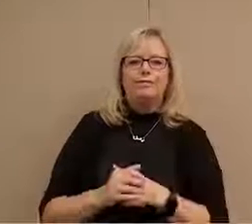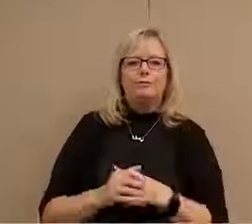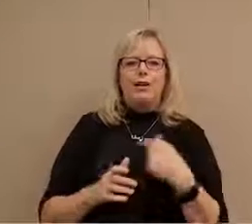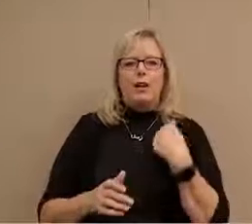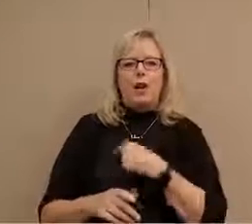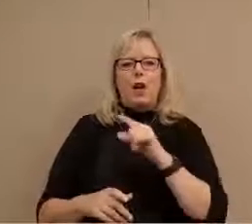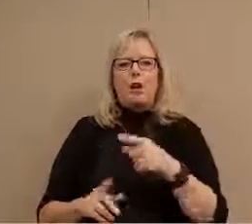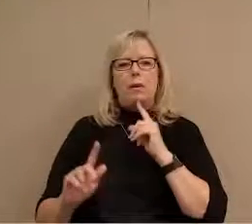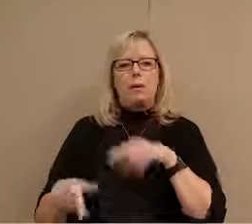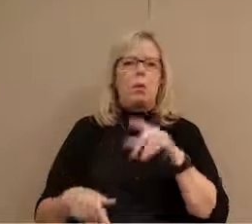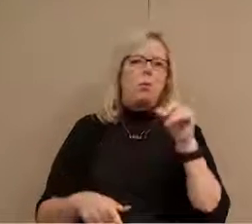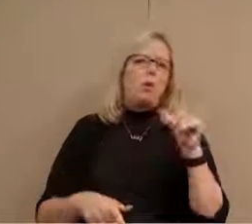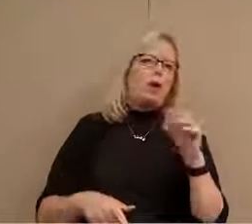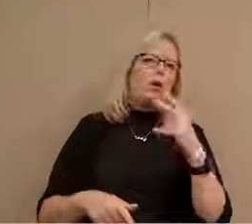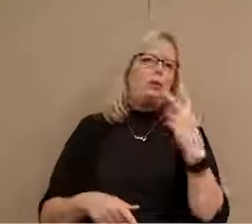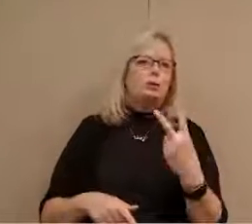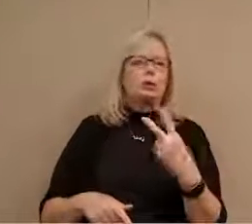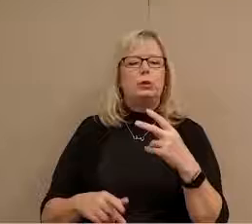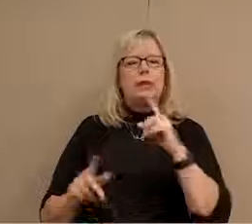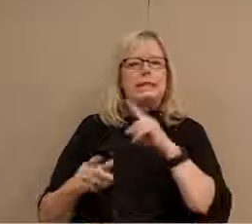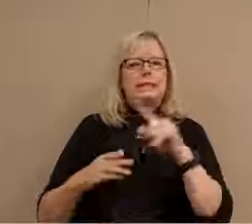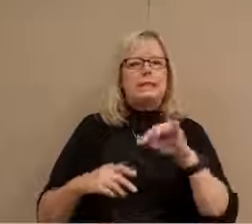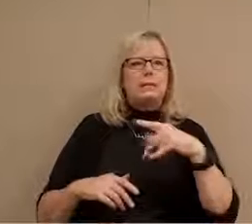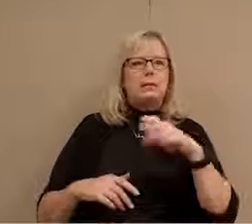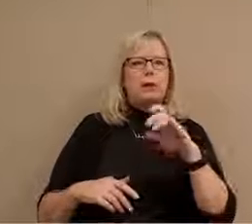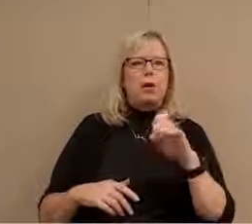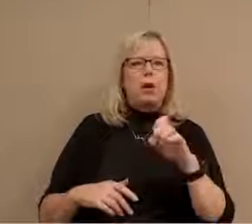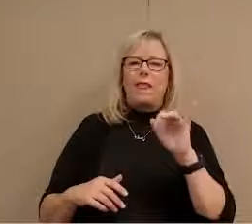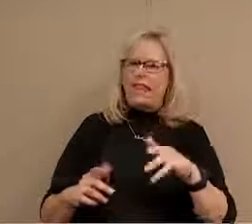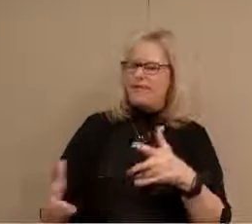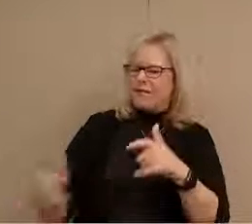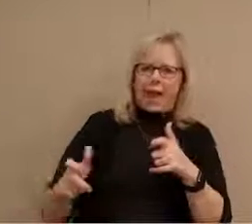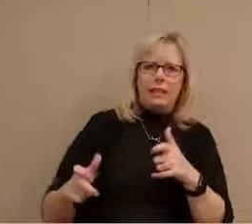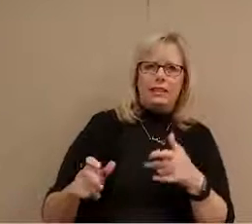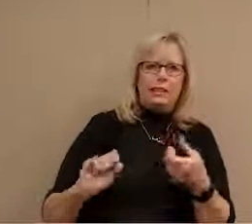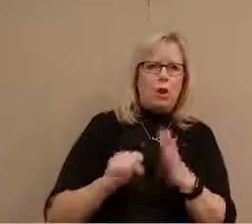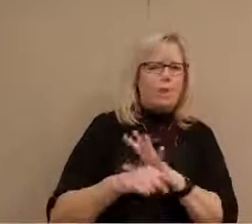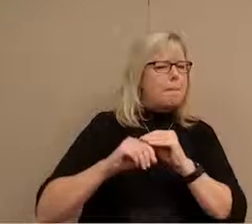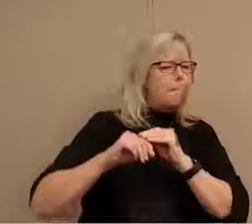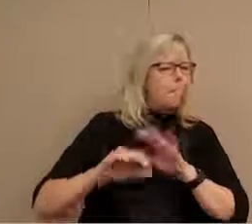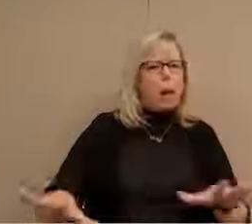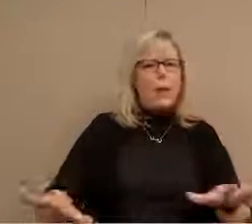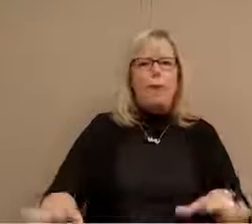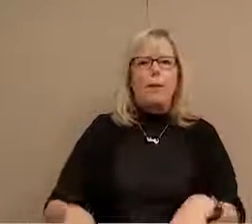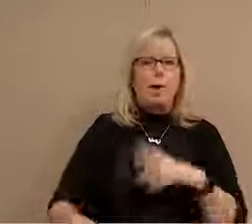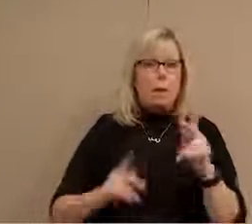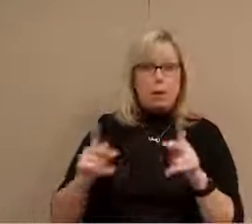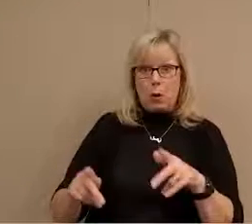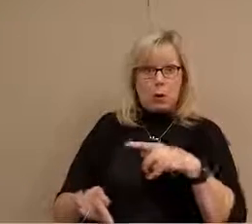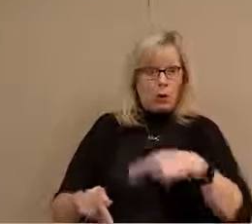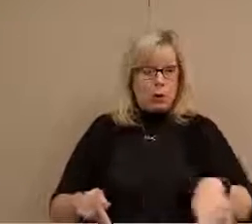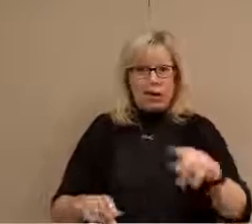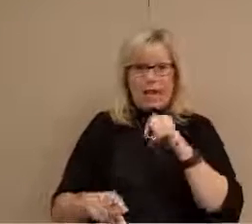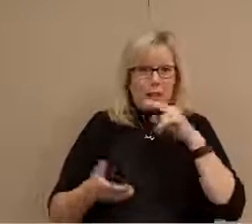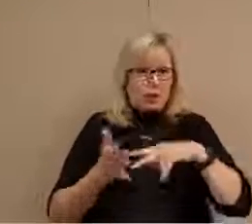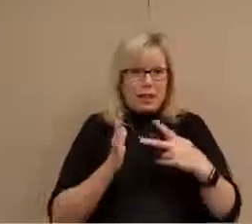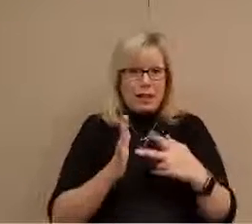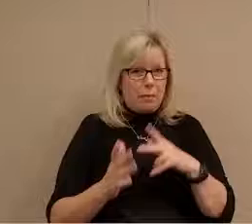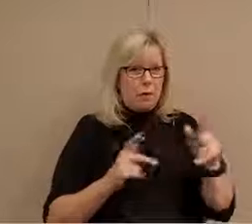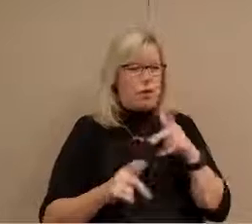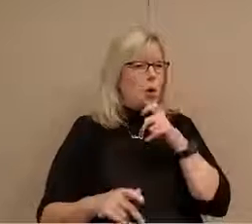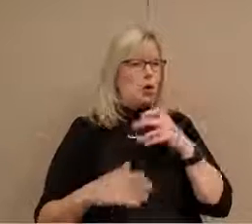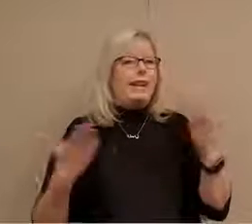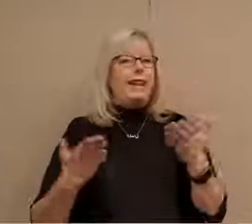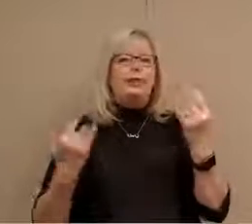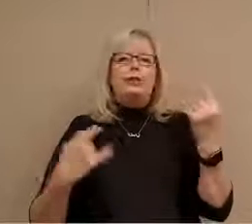only reporting 1 or 2 zip codes. So that's how quick this thing is spreading again. And for those of you, and I'm not talking about those who are on